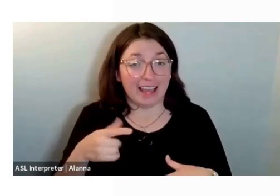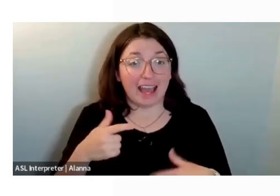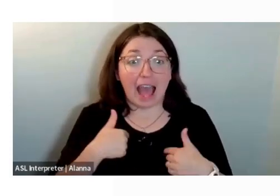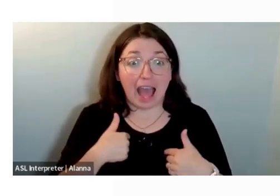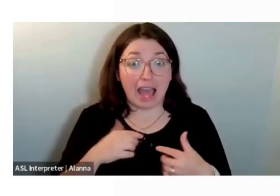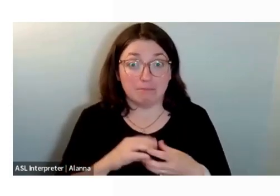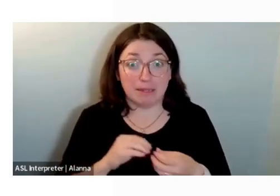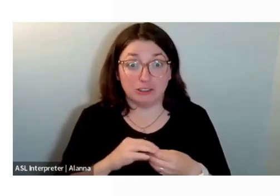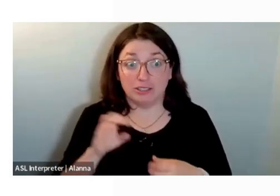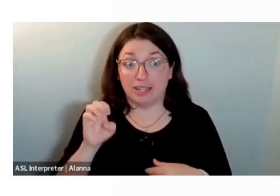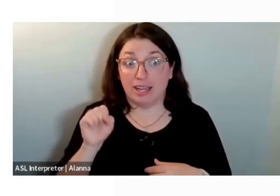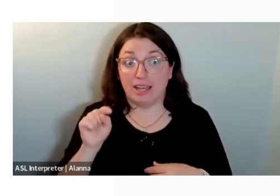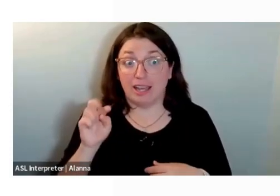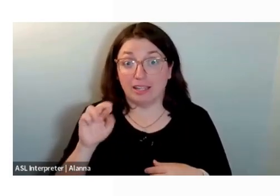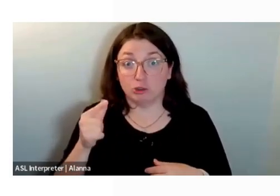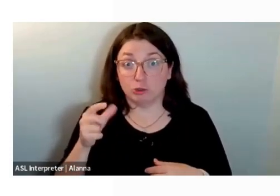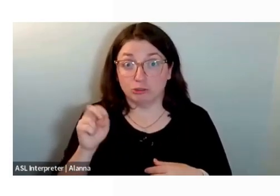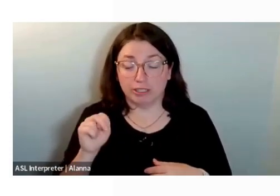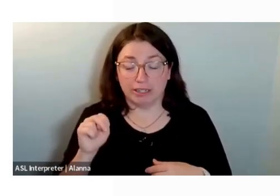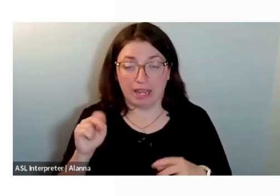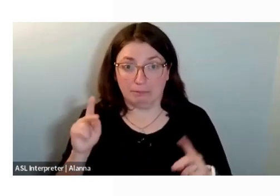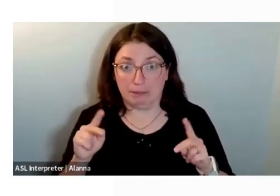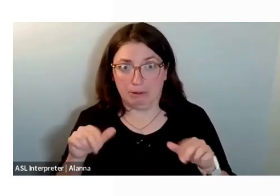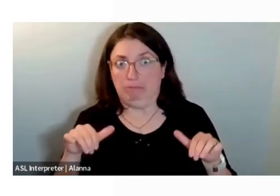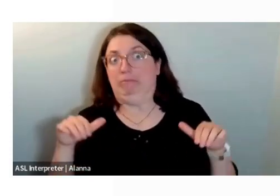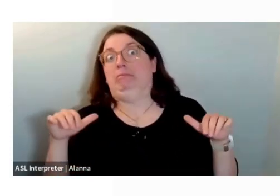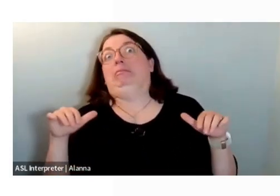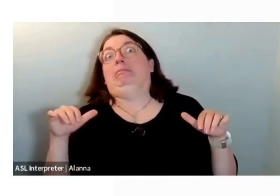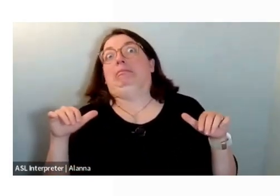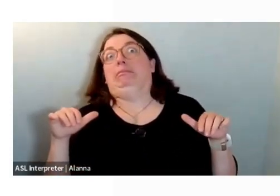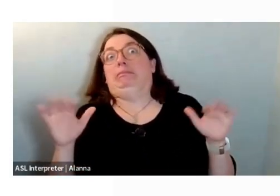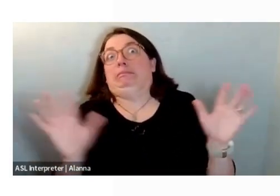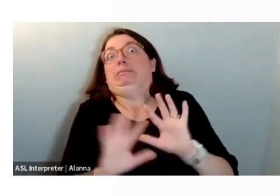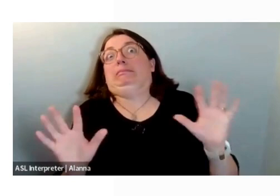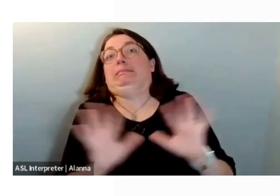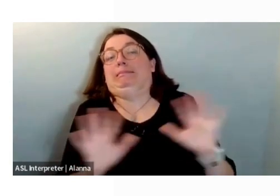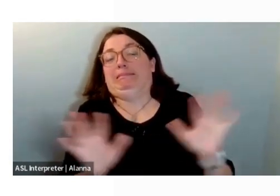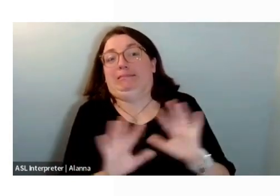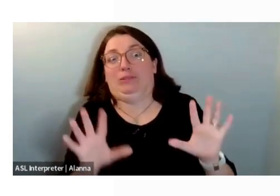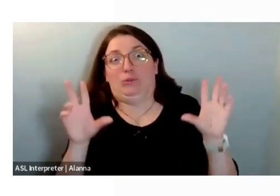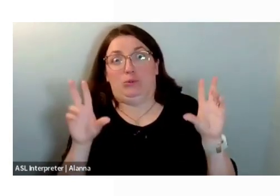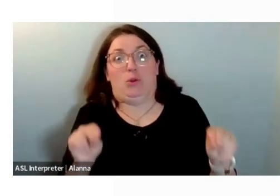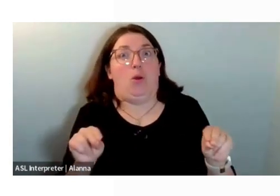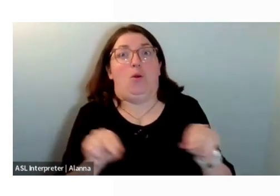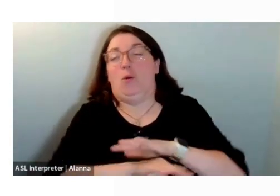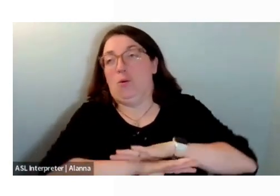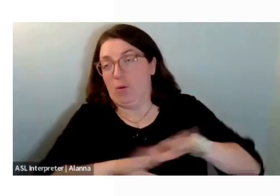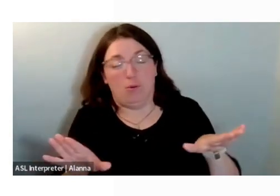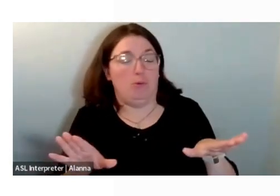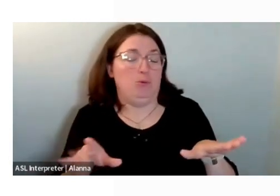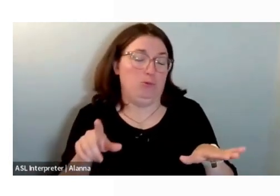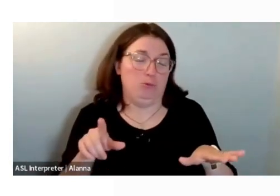estrogen, and everybody would sit back in their chairs and say, "No way, you got to be kidding me."